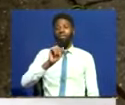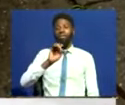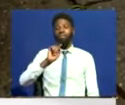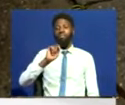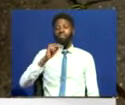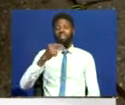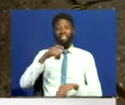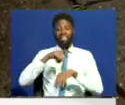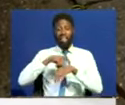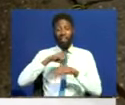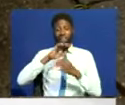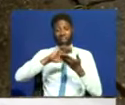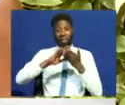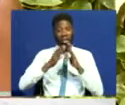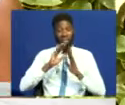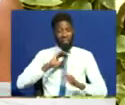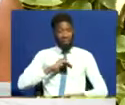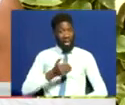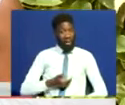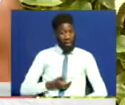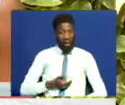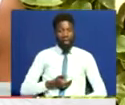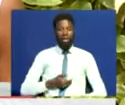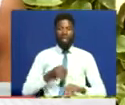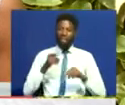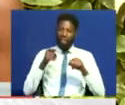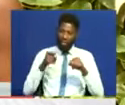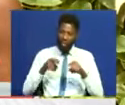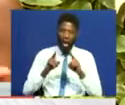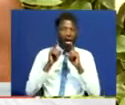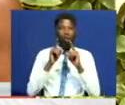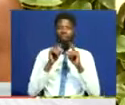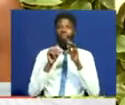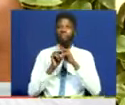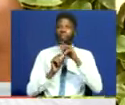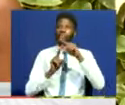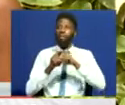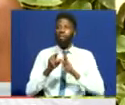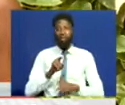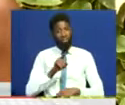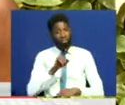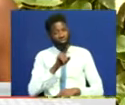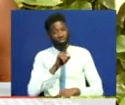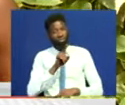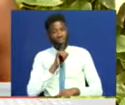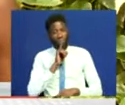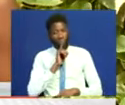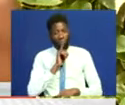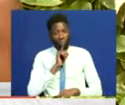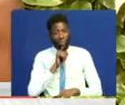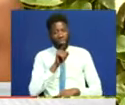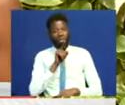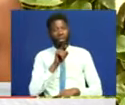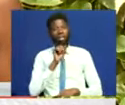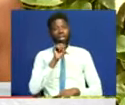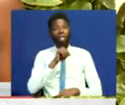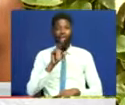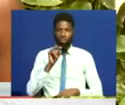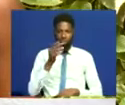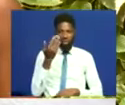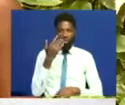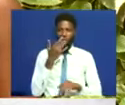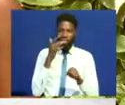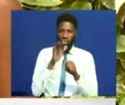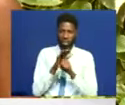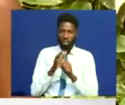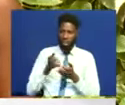wanted a yes or no answer. You promised to take me for the baby we are expecting, shopping. Are we going so that I can